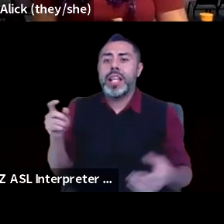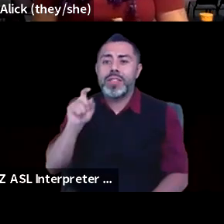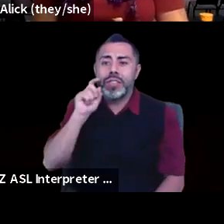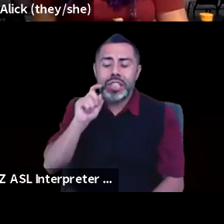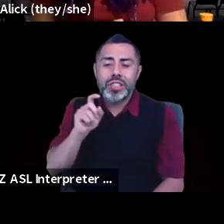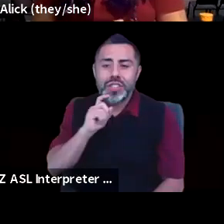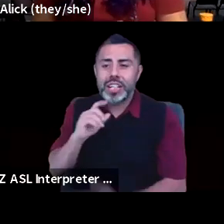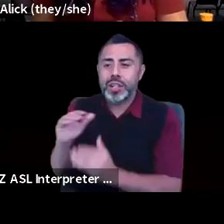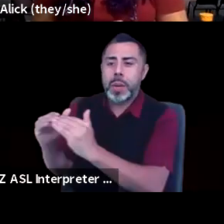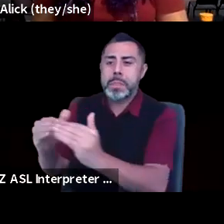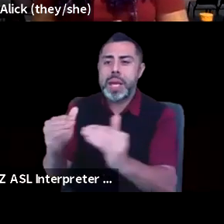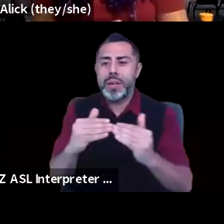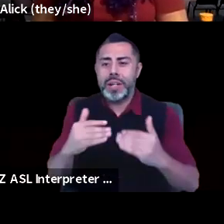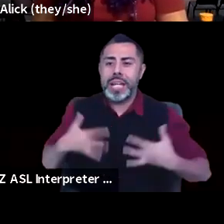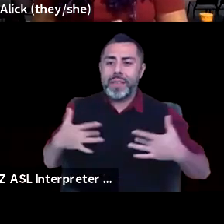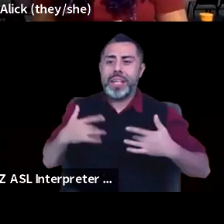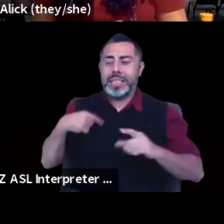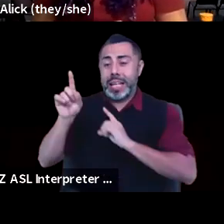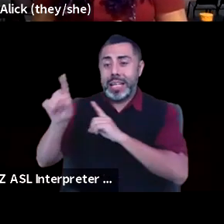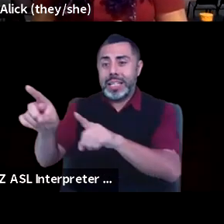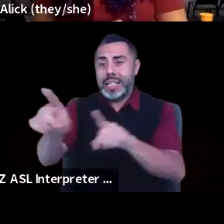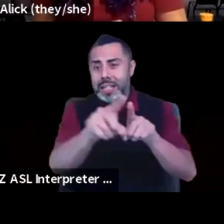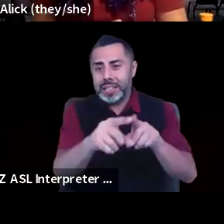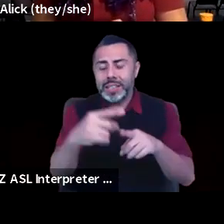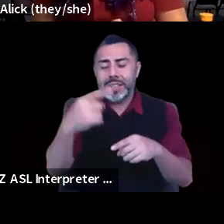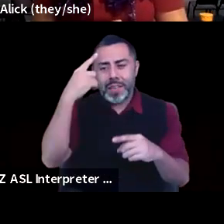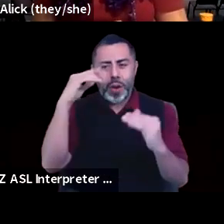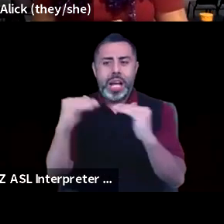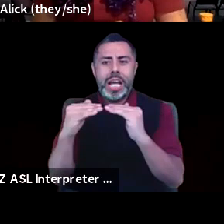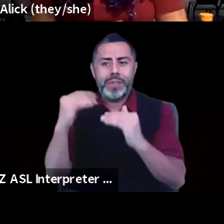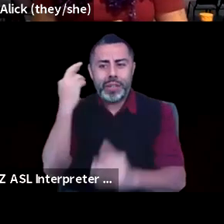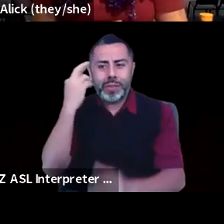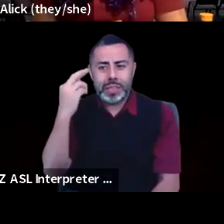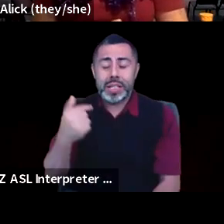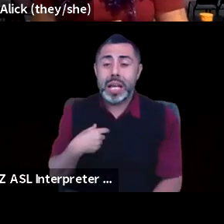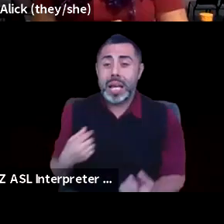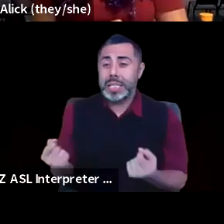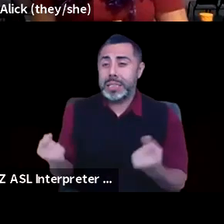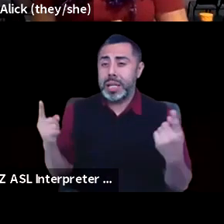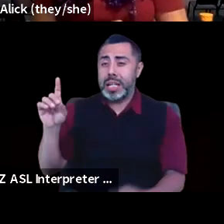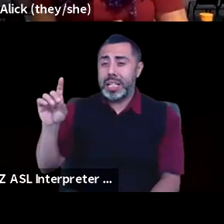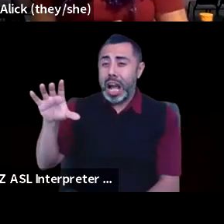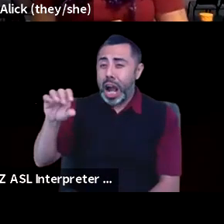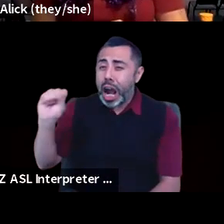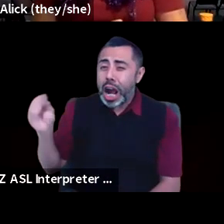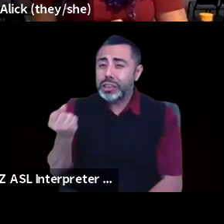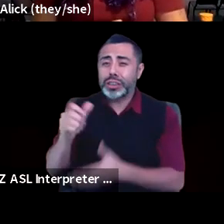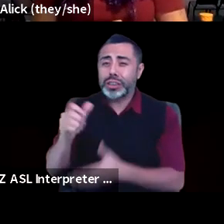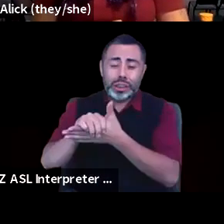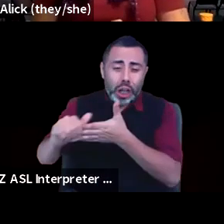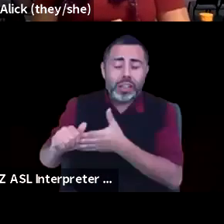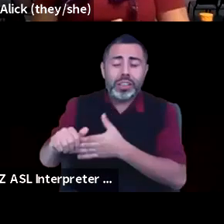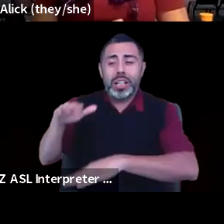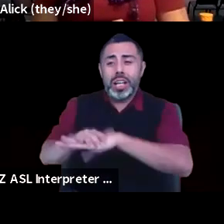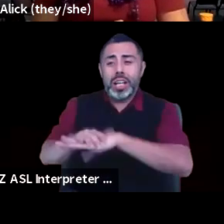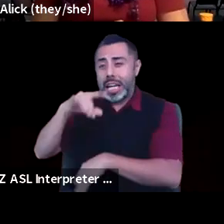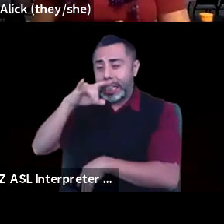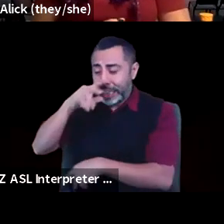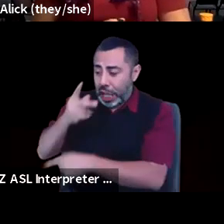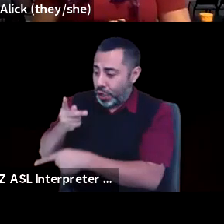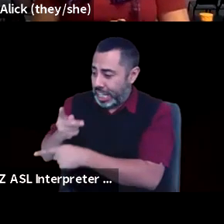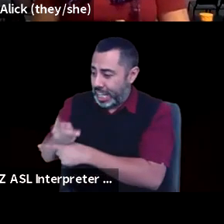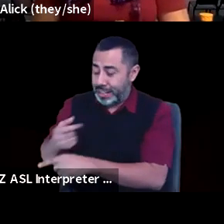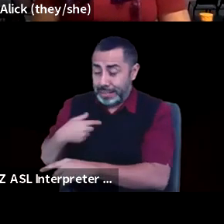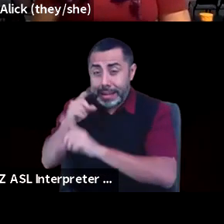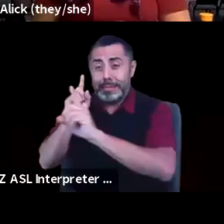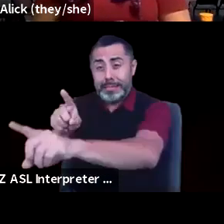attend for equity. And I spent hundreds of dollars on childcare just to show up.